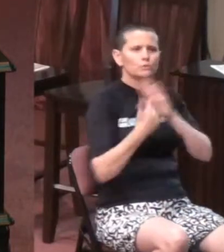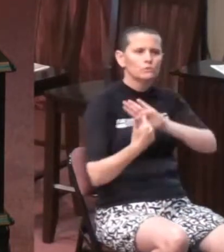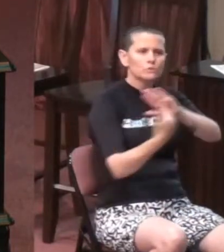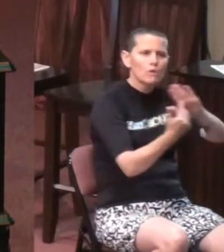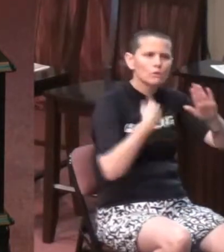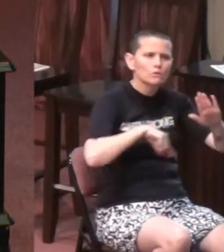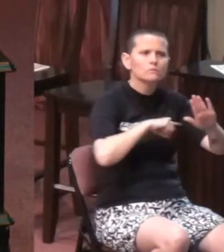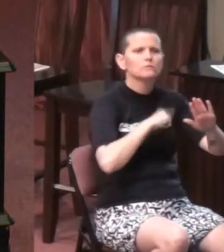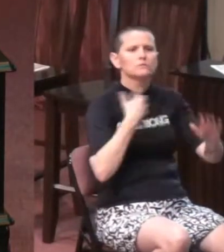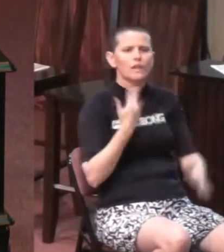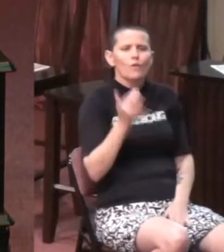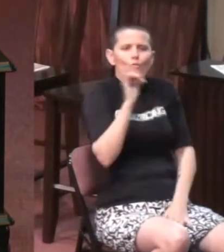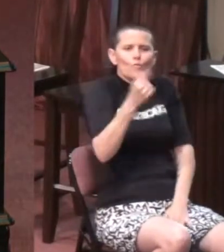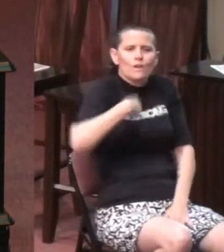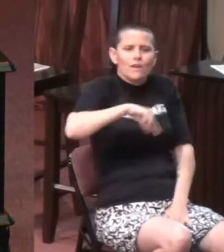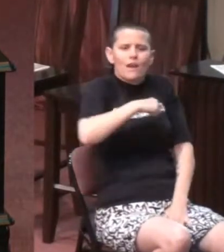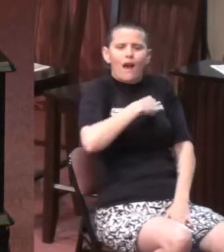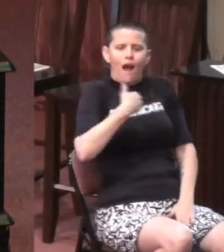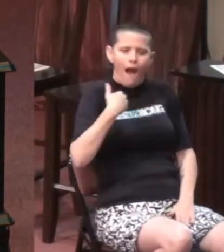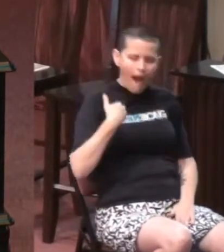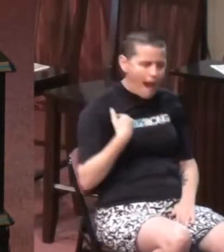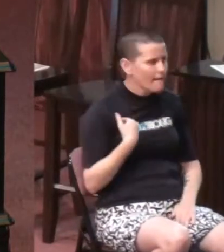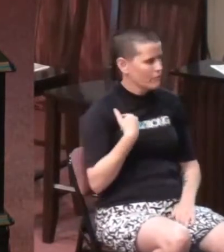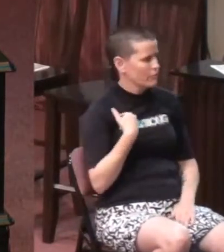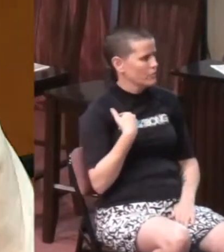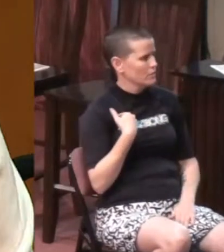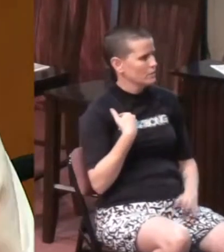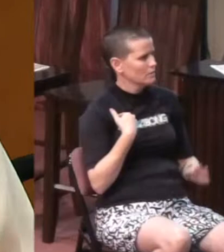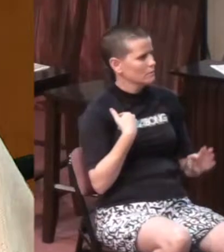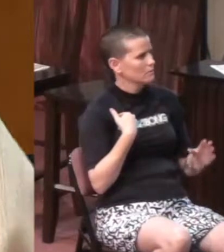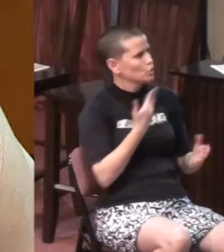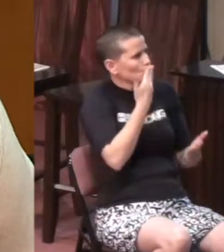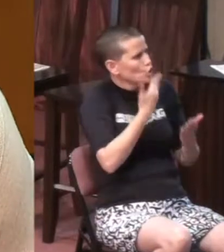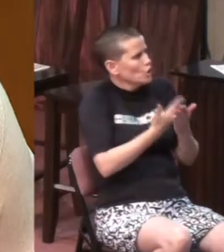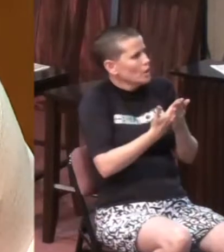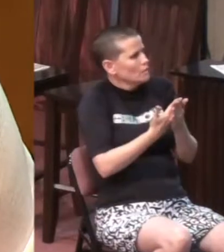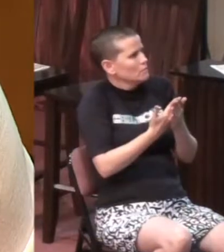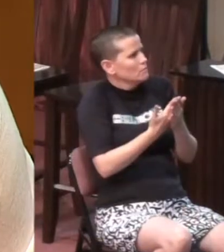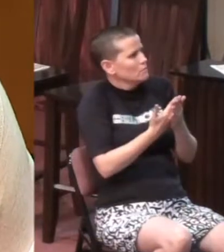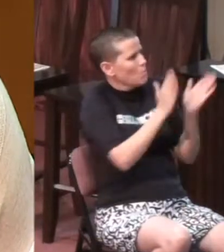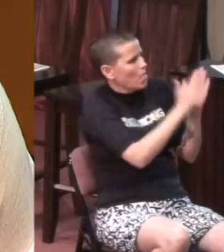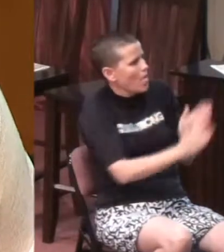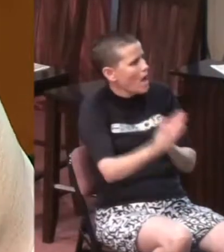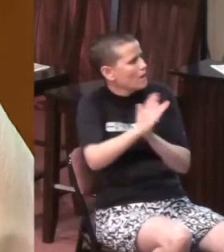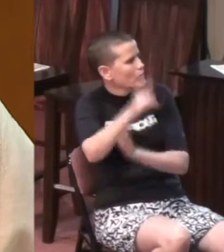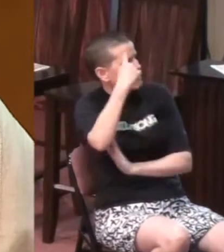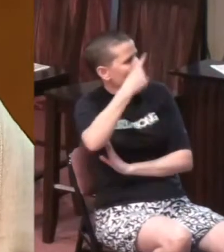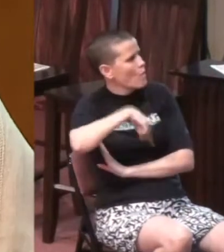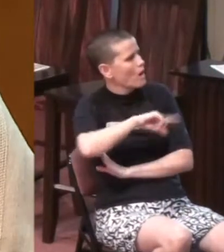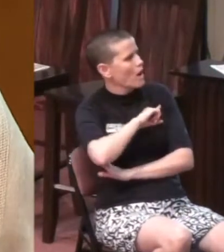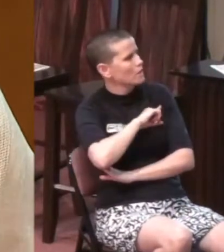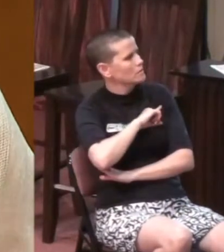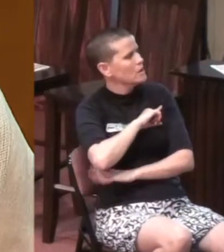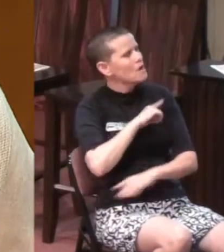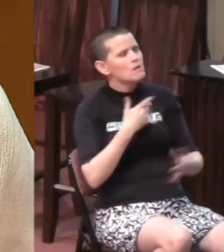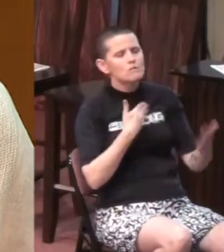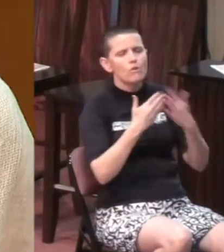ahead, and that has our good in store amidst all of the shifts of the